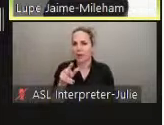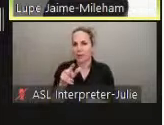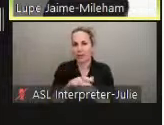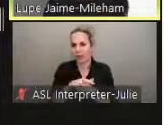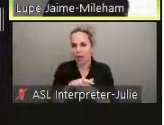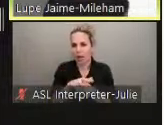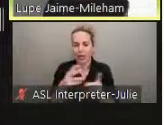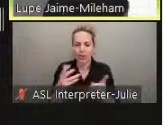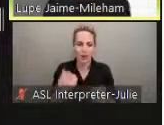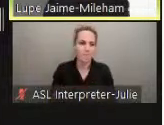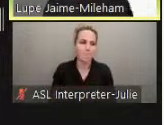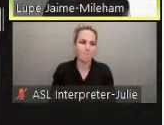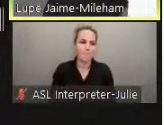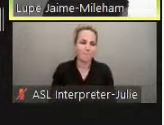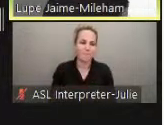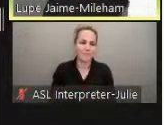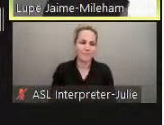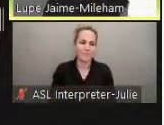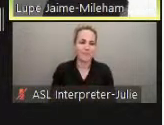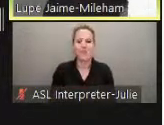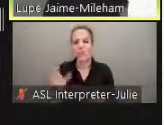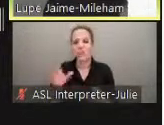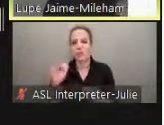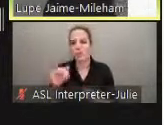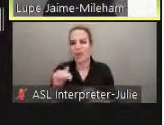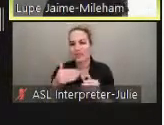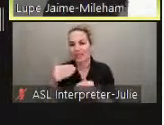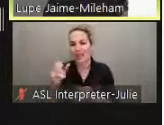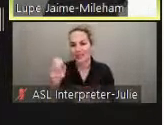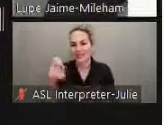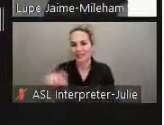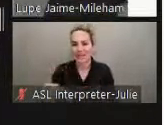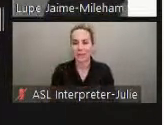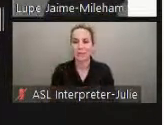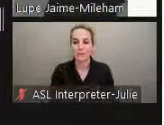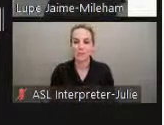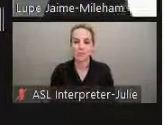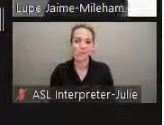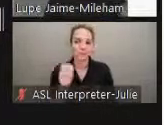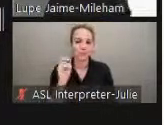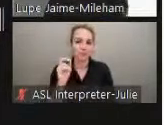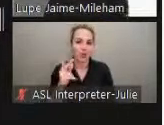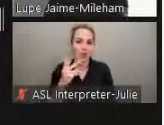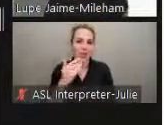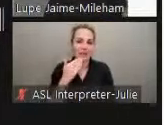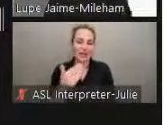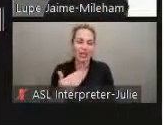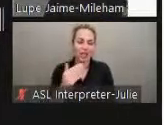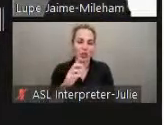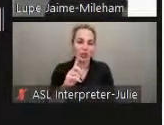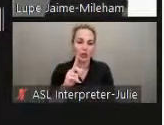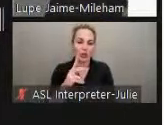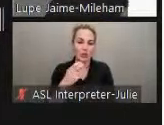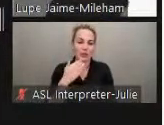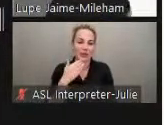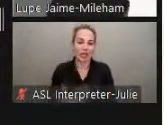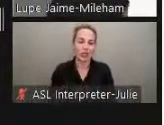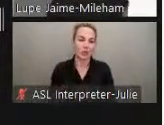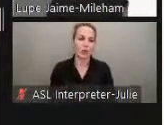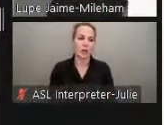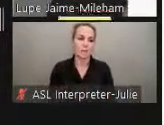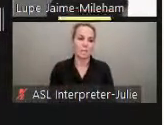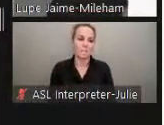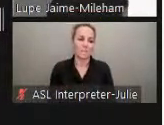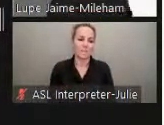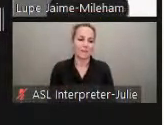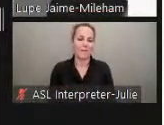applied. And so let's do that as next steps. Okay. Thank you so much, Lupe. Thank you. That's correct. So, and